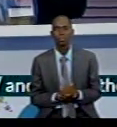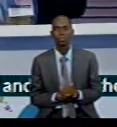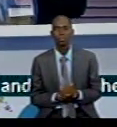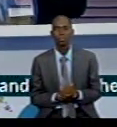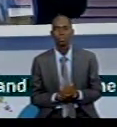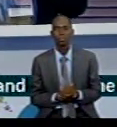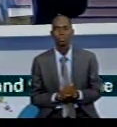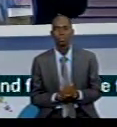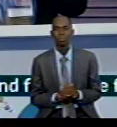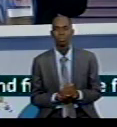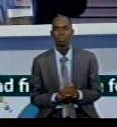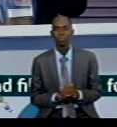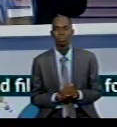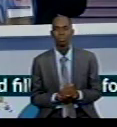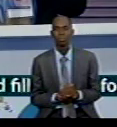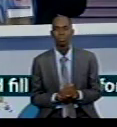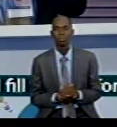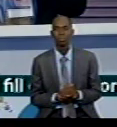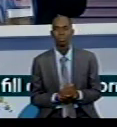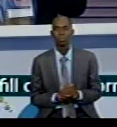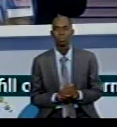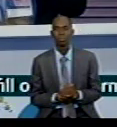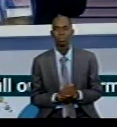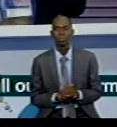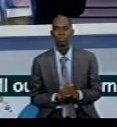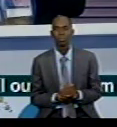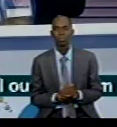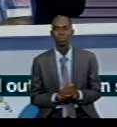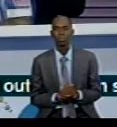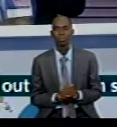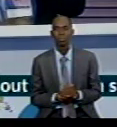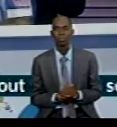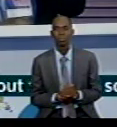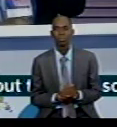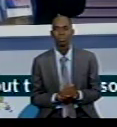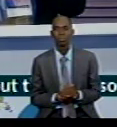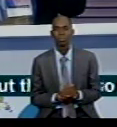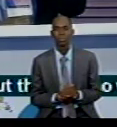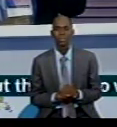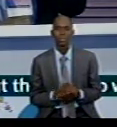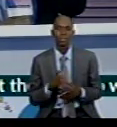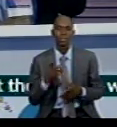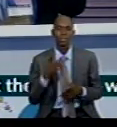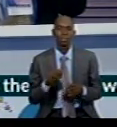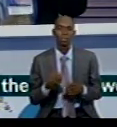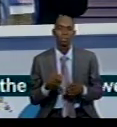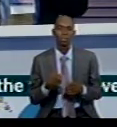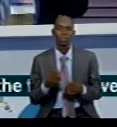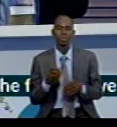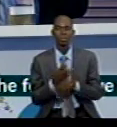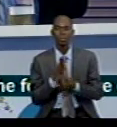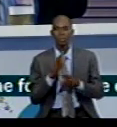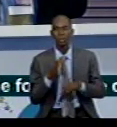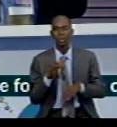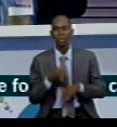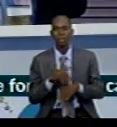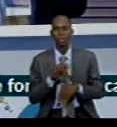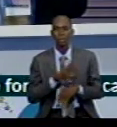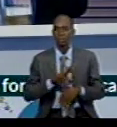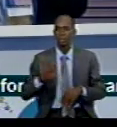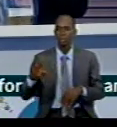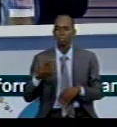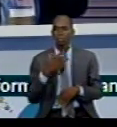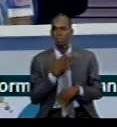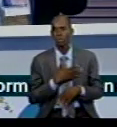Okay. C'est bon. The person on my right there, can you signify by waving at me? Ceux qui sont à ma droite, pouvez-vous faire signe